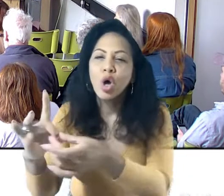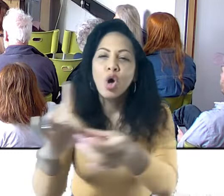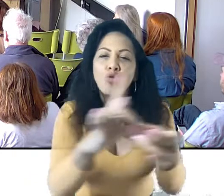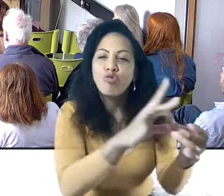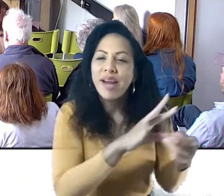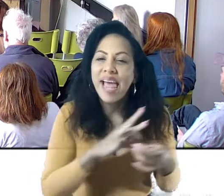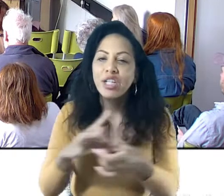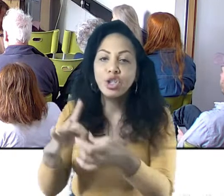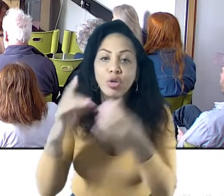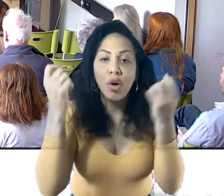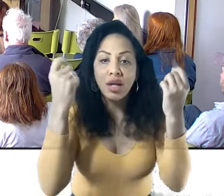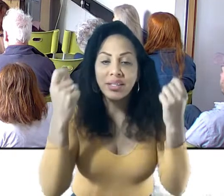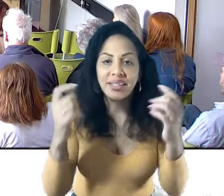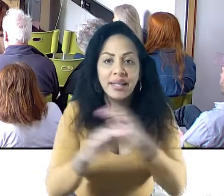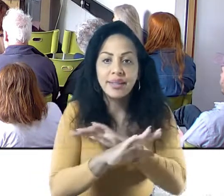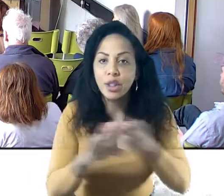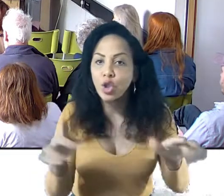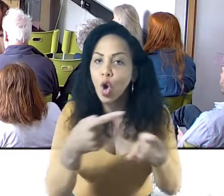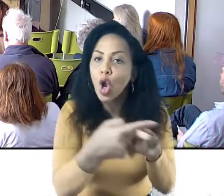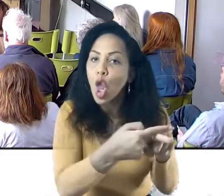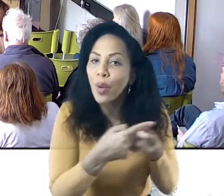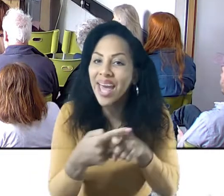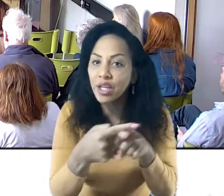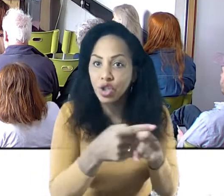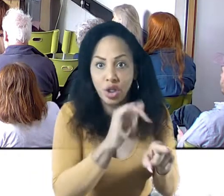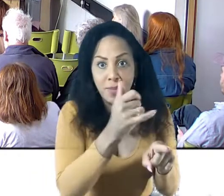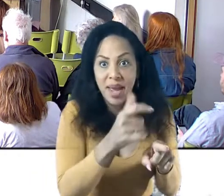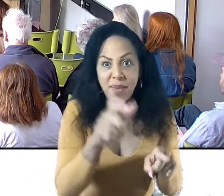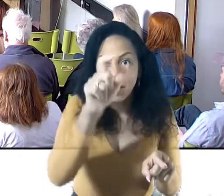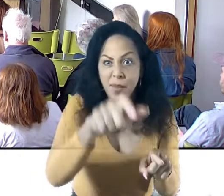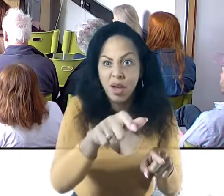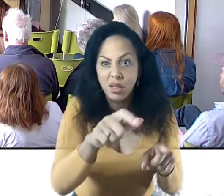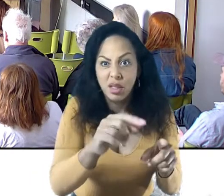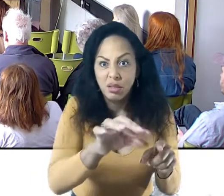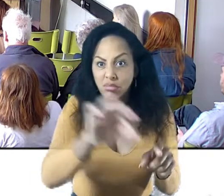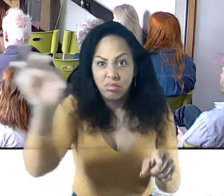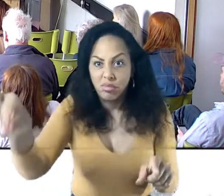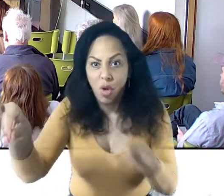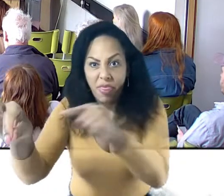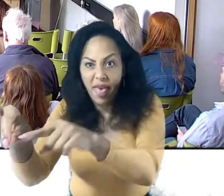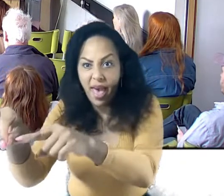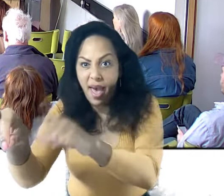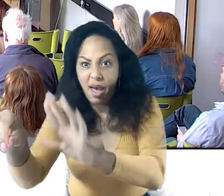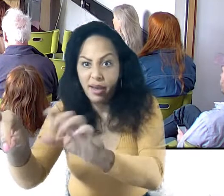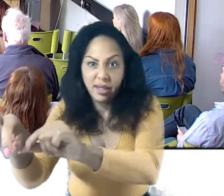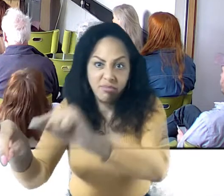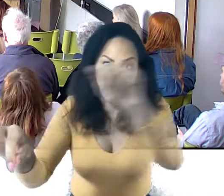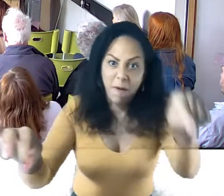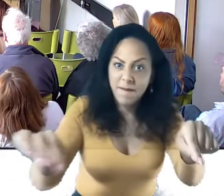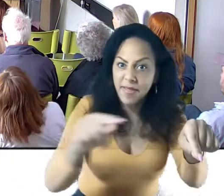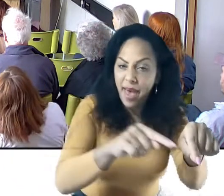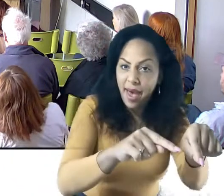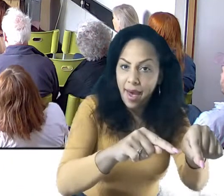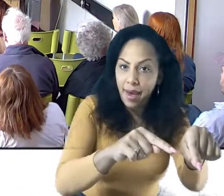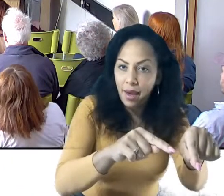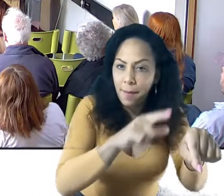really, that's a really good idea. That's fantastic. I think in some cases it felt nice to kind